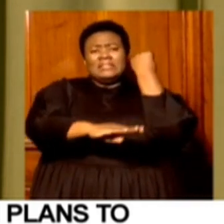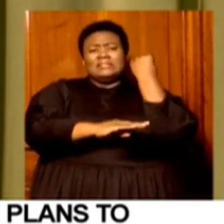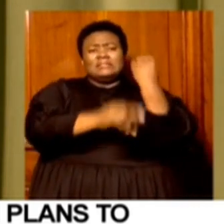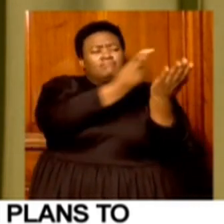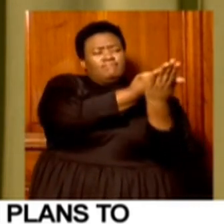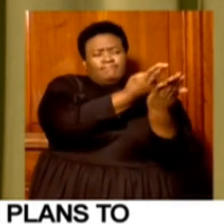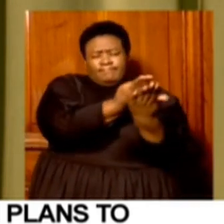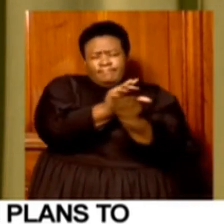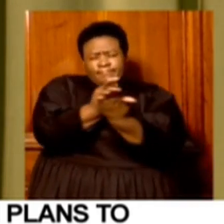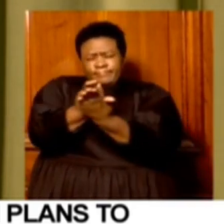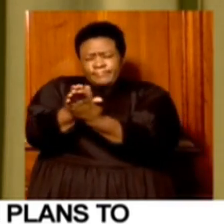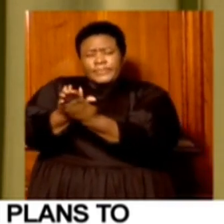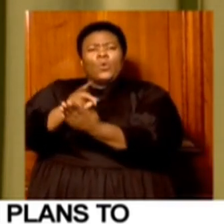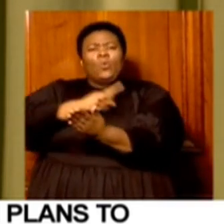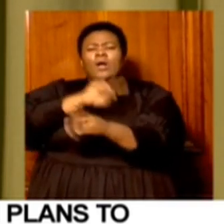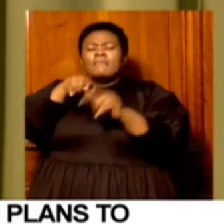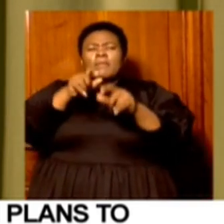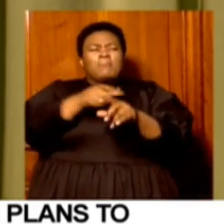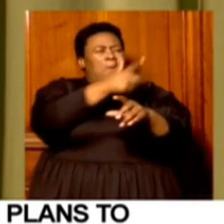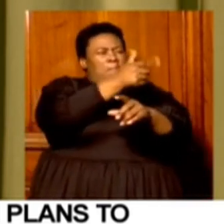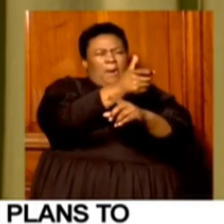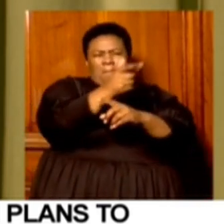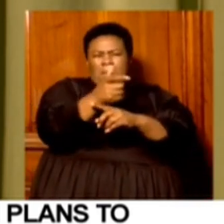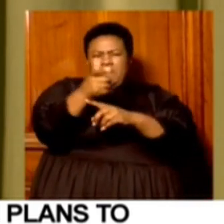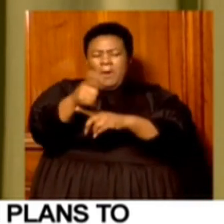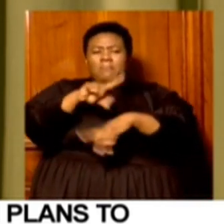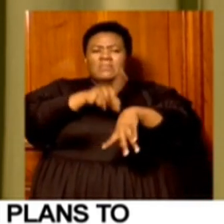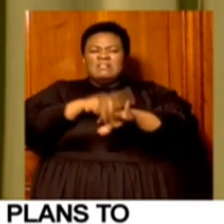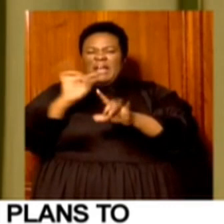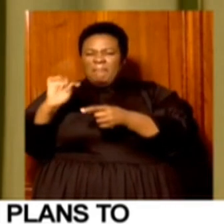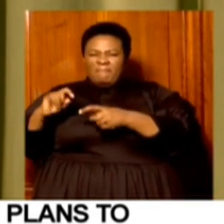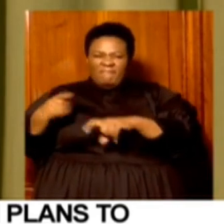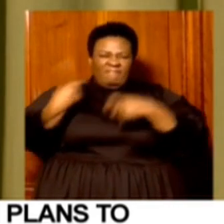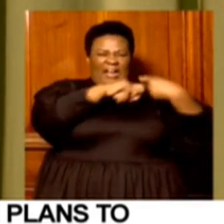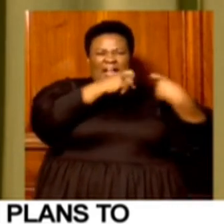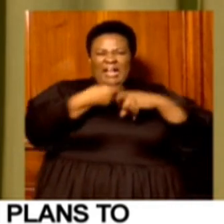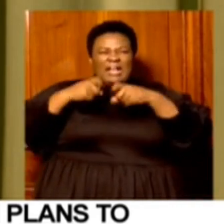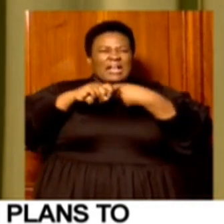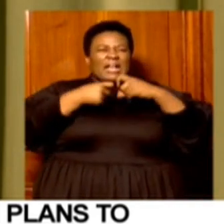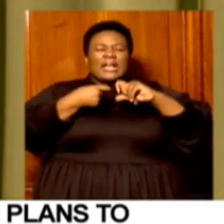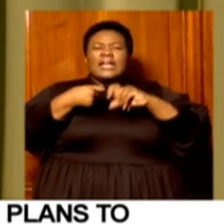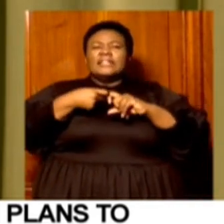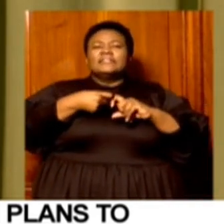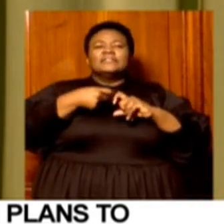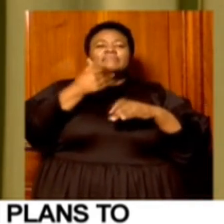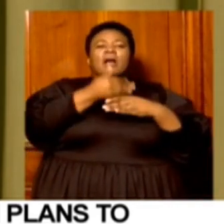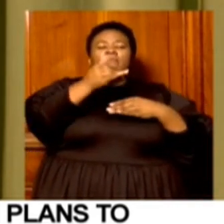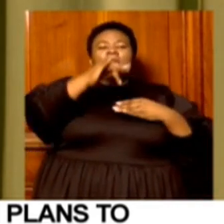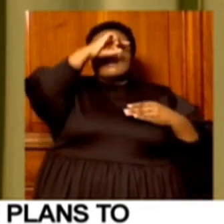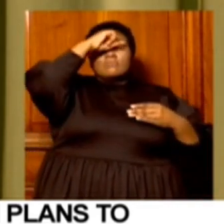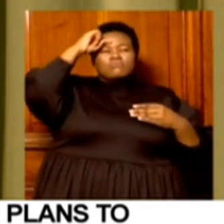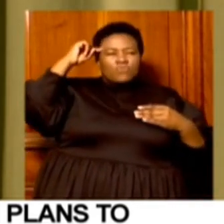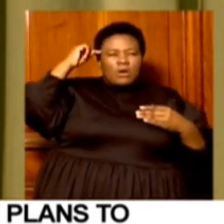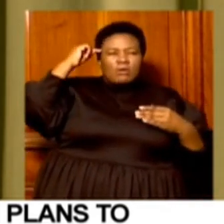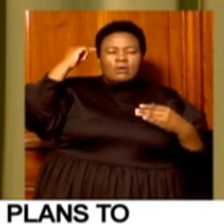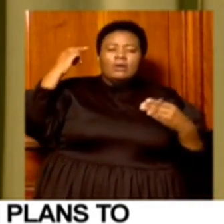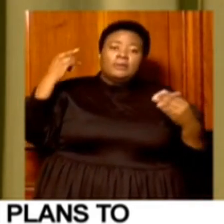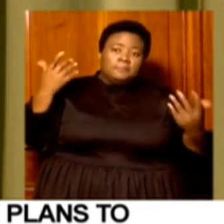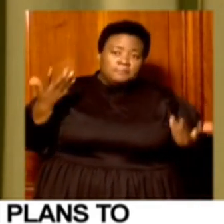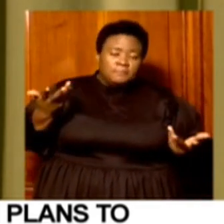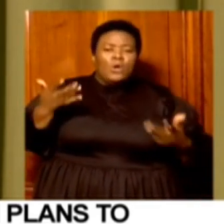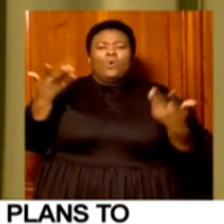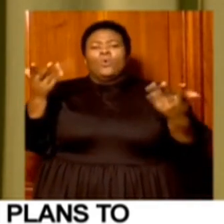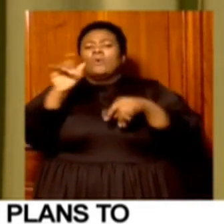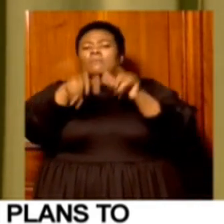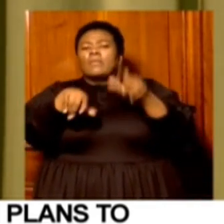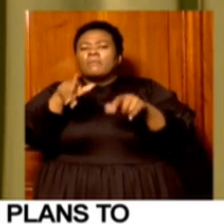either shot during scuffles arising from drunken behavior, or